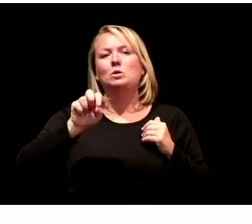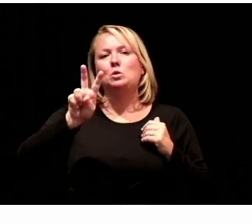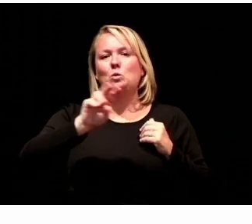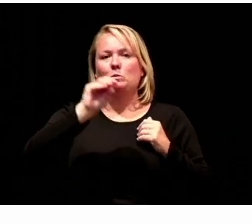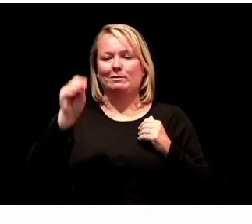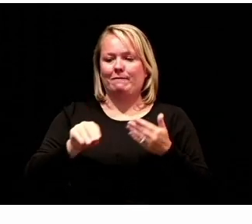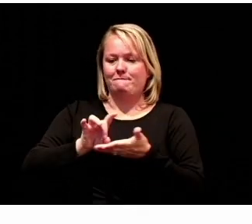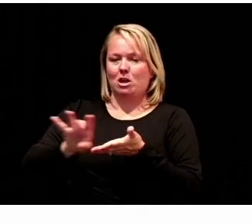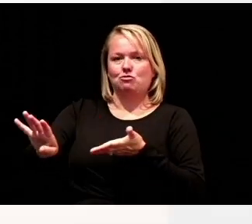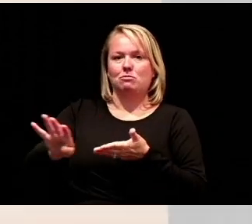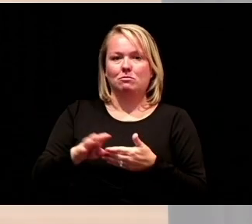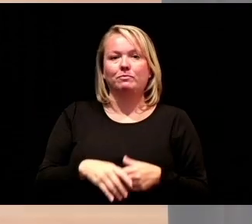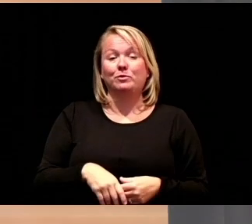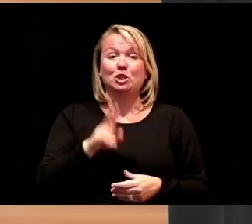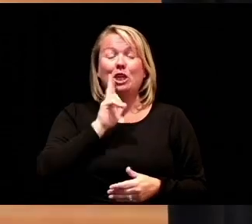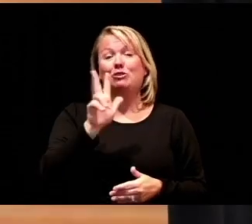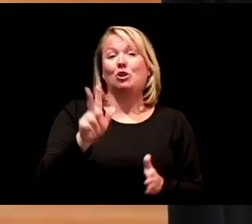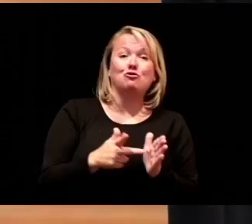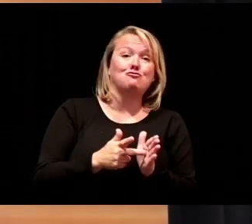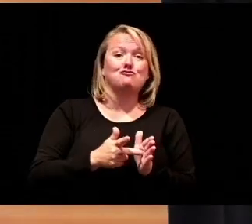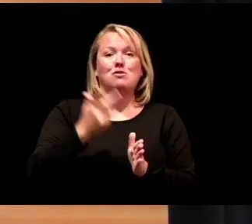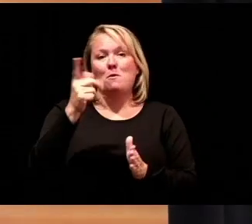Share of defendants are 49%.